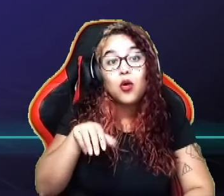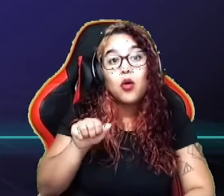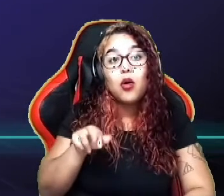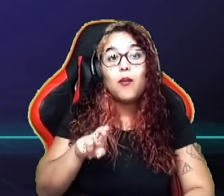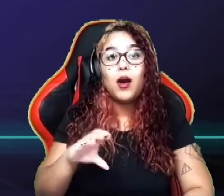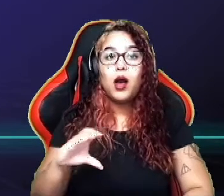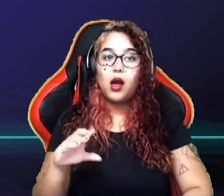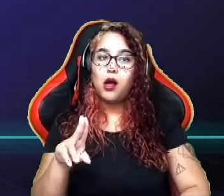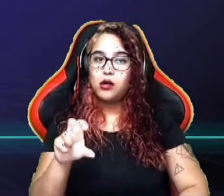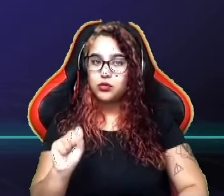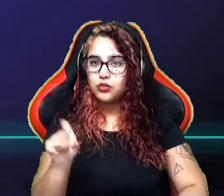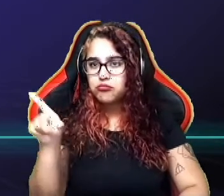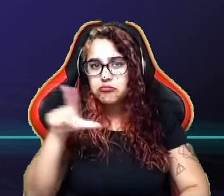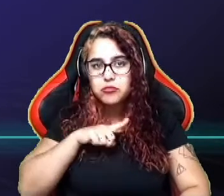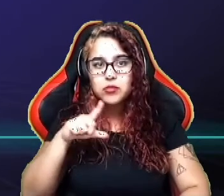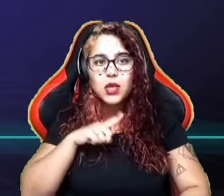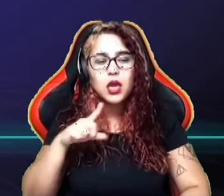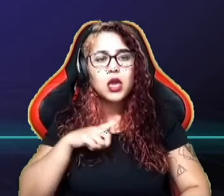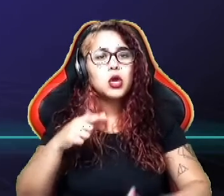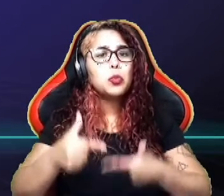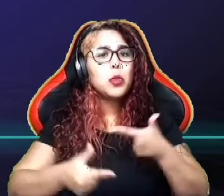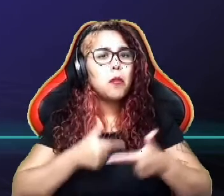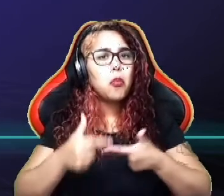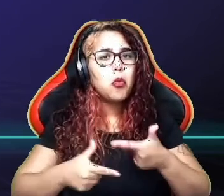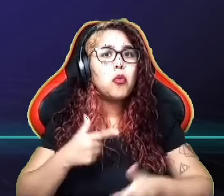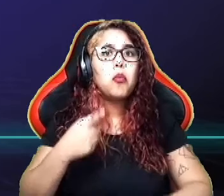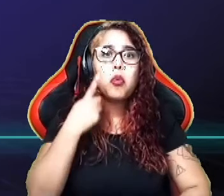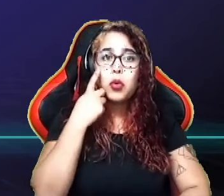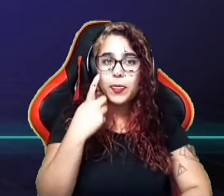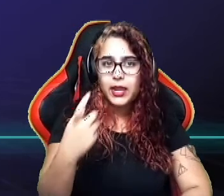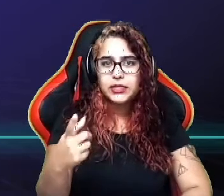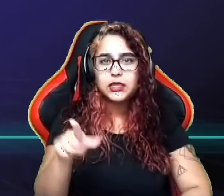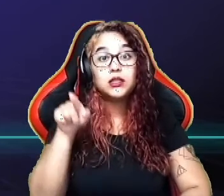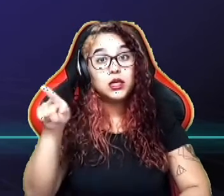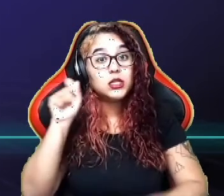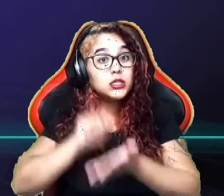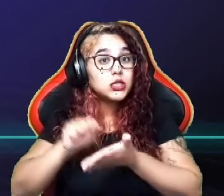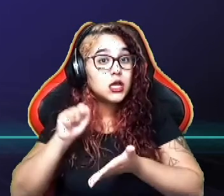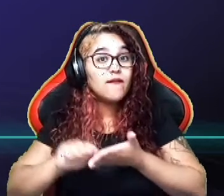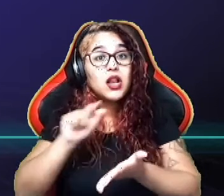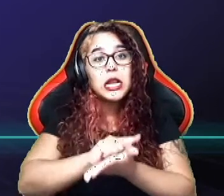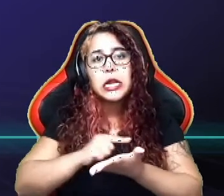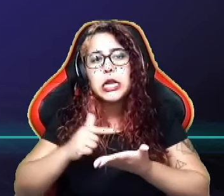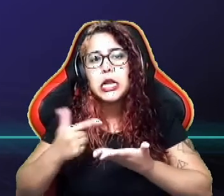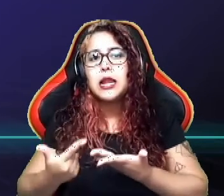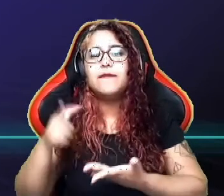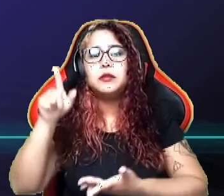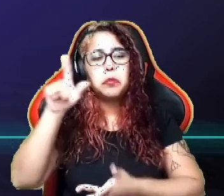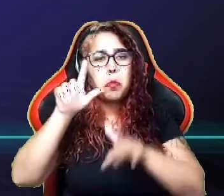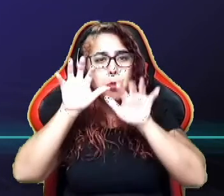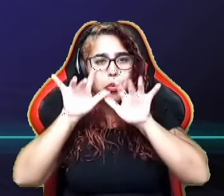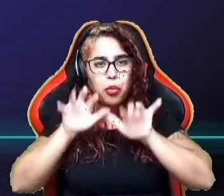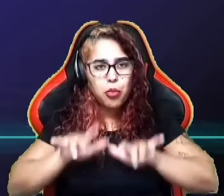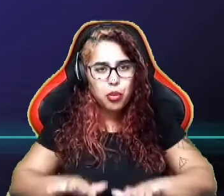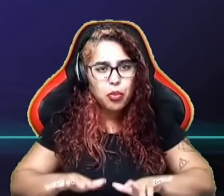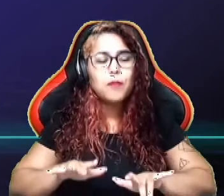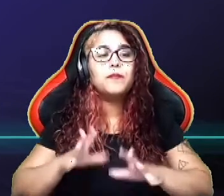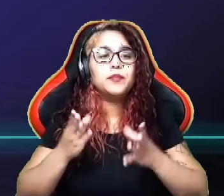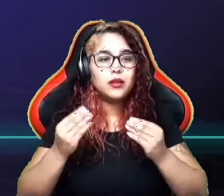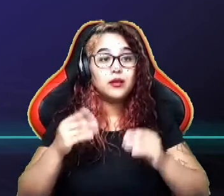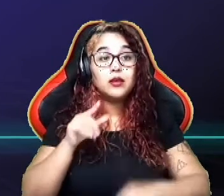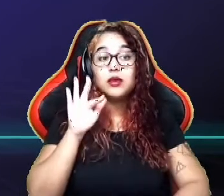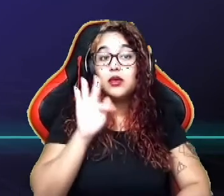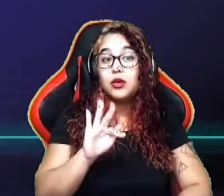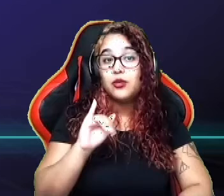Marcus has an extremely important role there. He writes a lot about this in books.